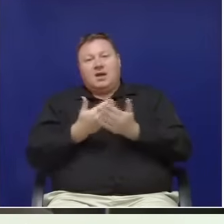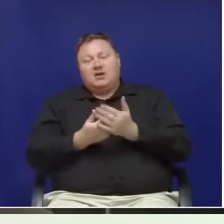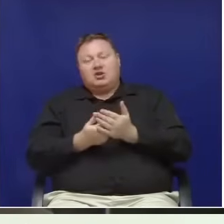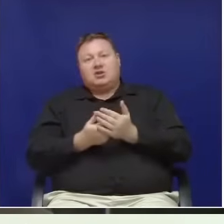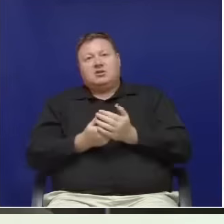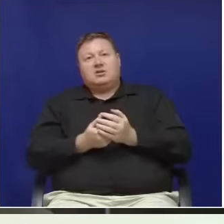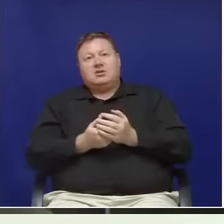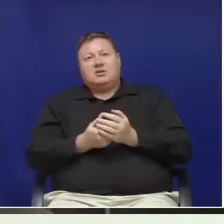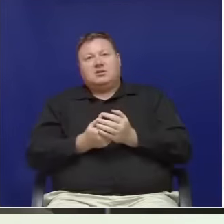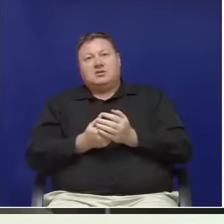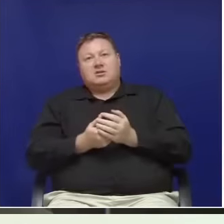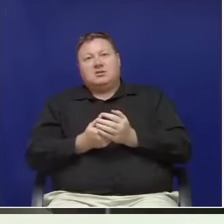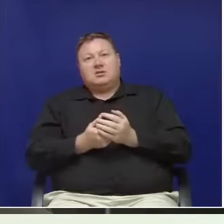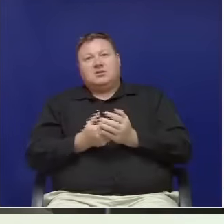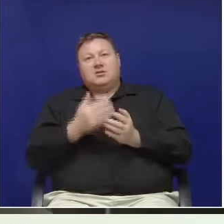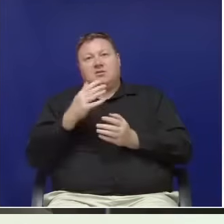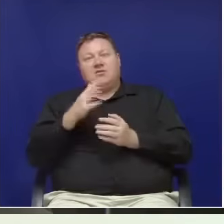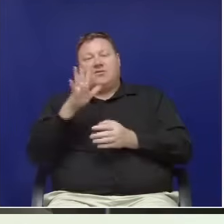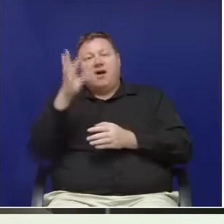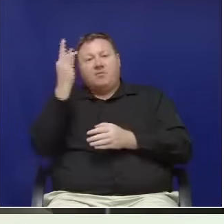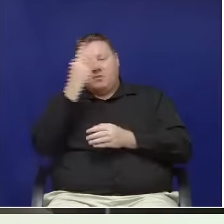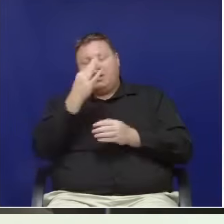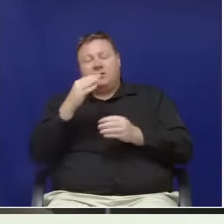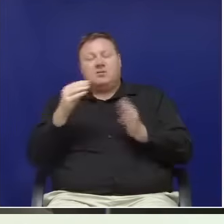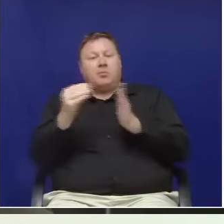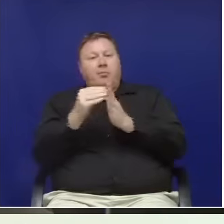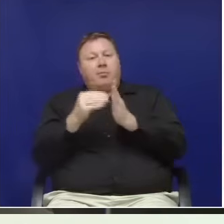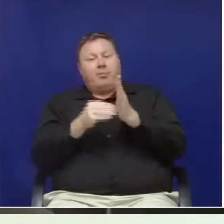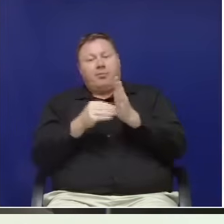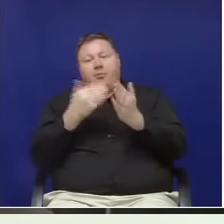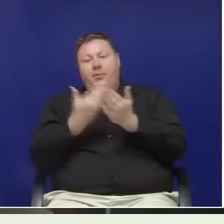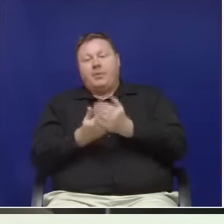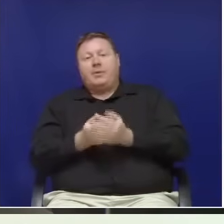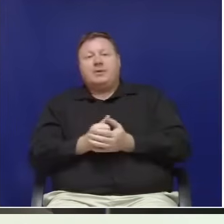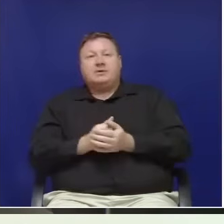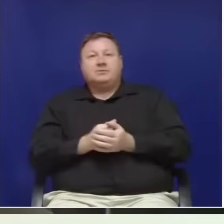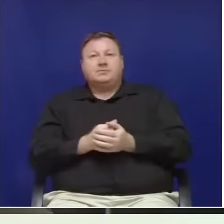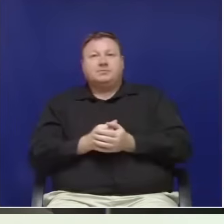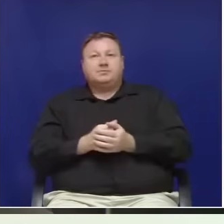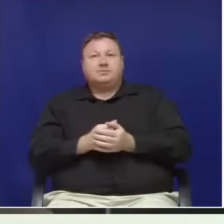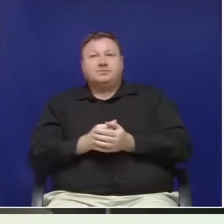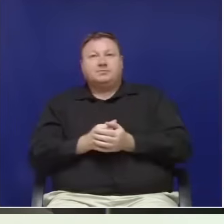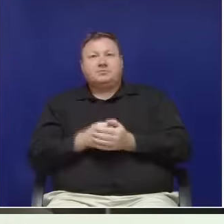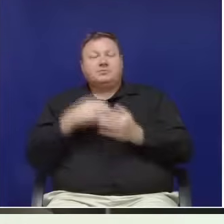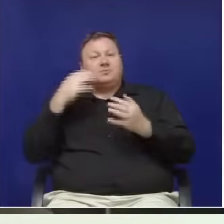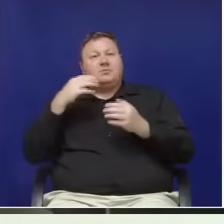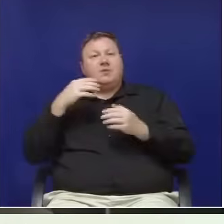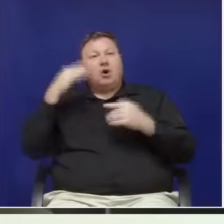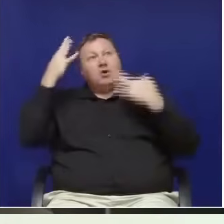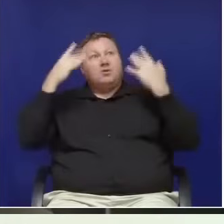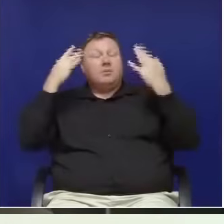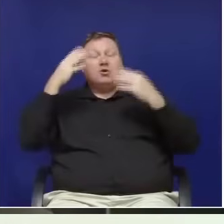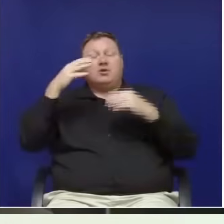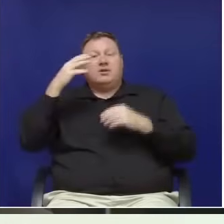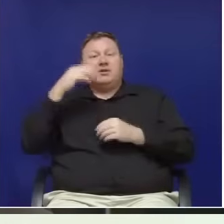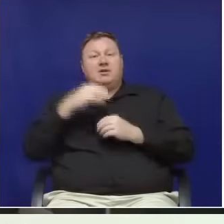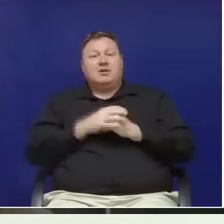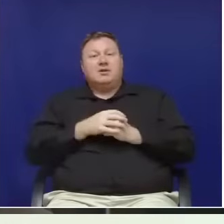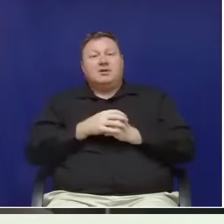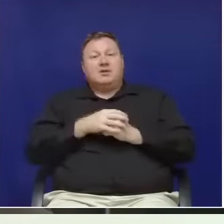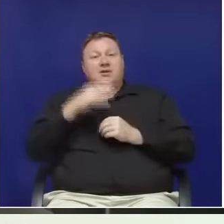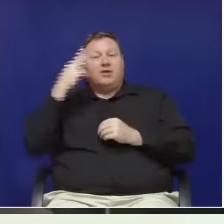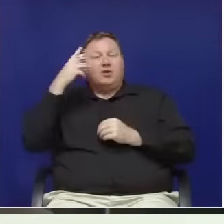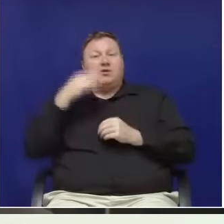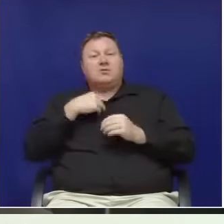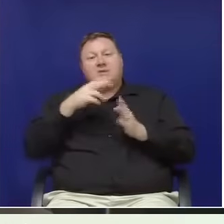sometimes within as little as 5 minutes. That is what we are delivering, and the conspiracy theorists must step aside while we do so. Thank you.